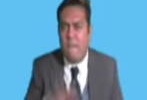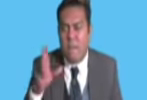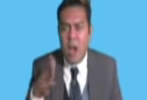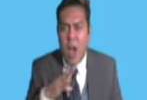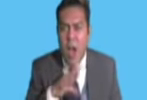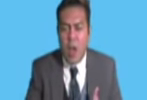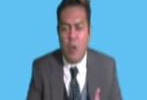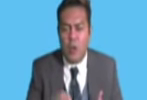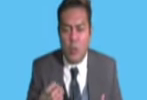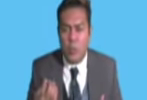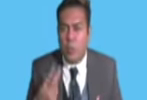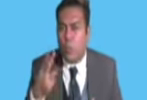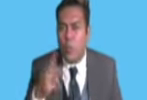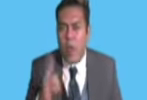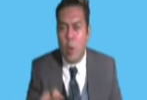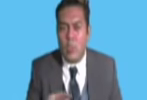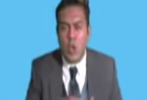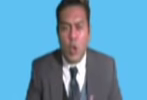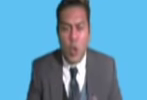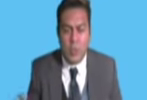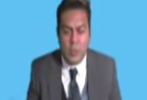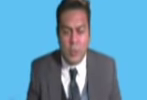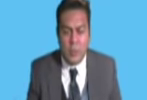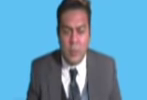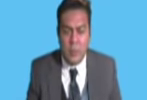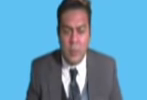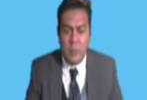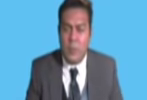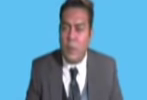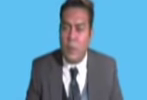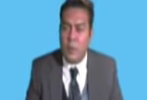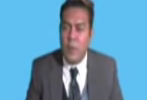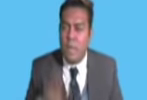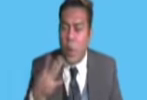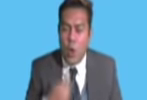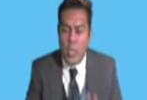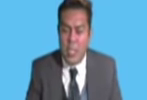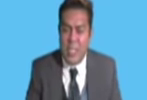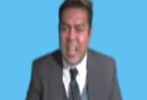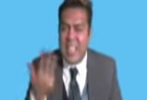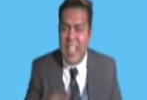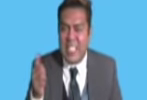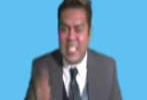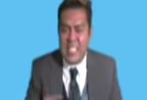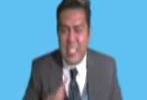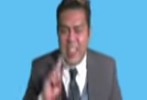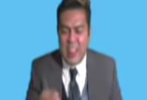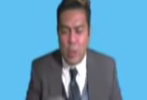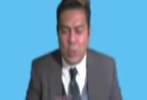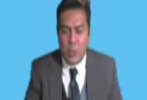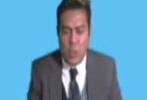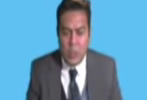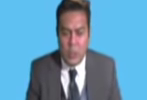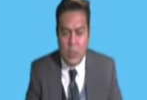$500, monthly, $2,000, yearly, $24,000, and for 4 years, $96,000.